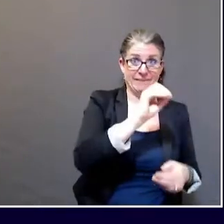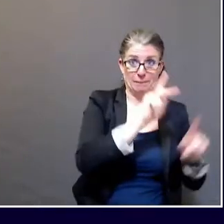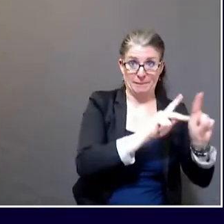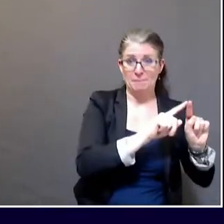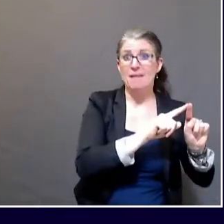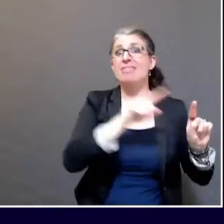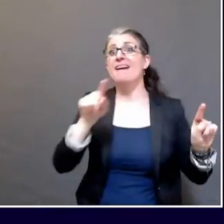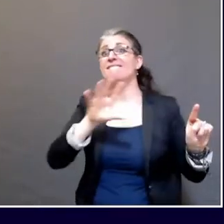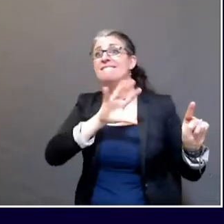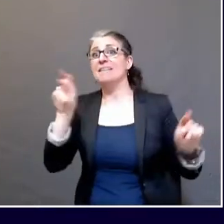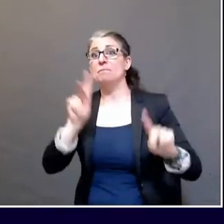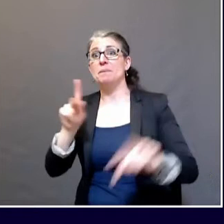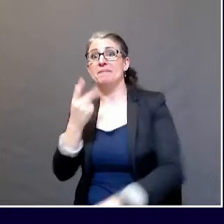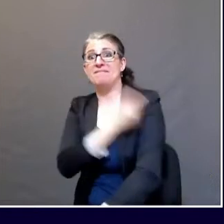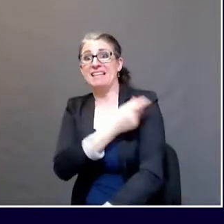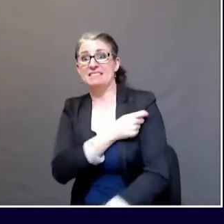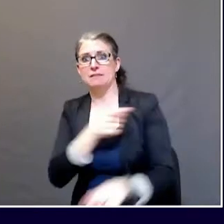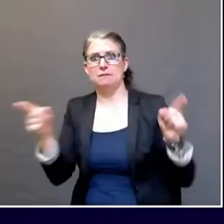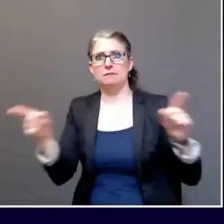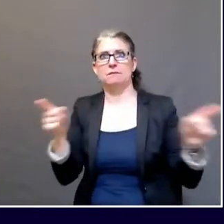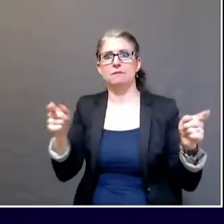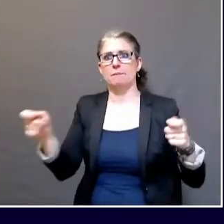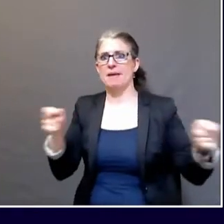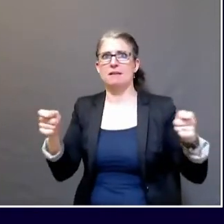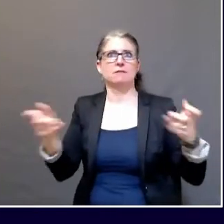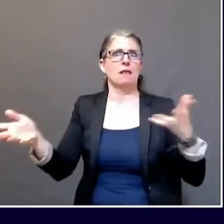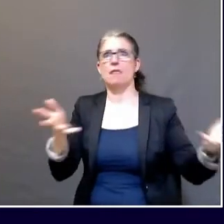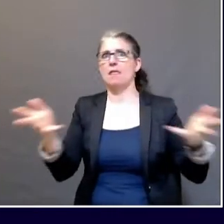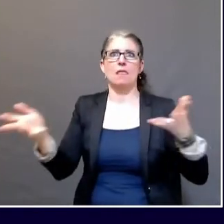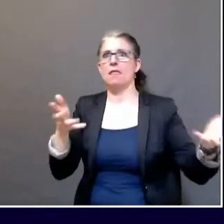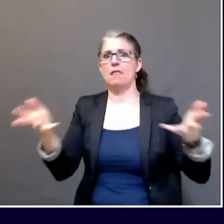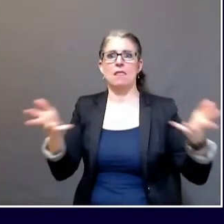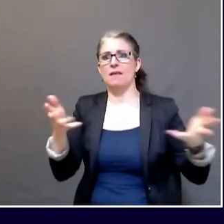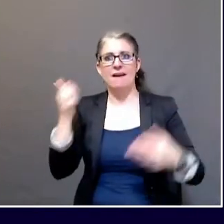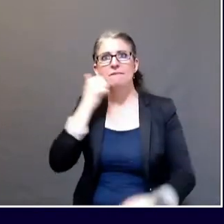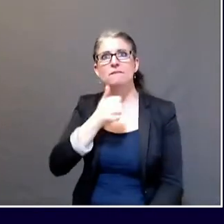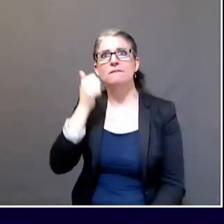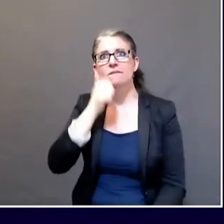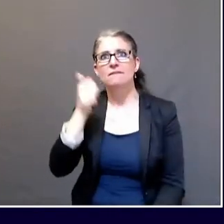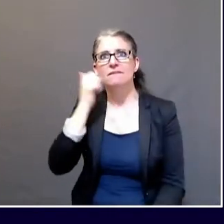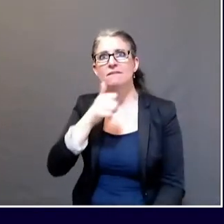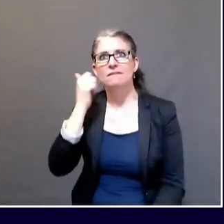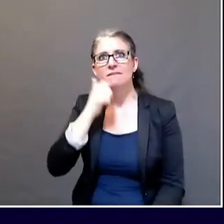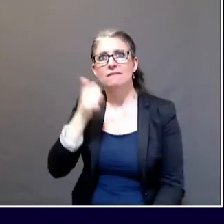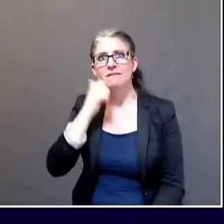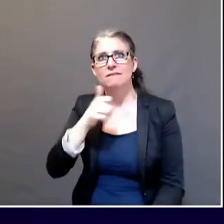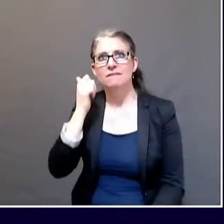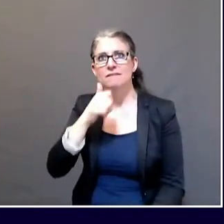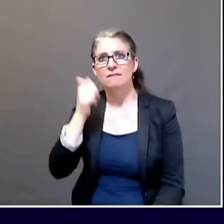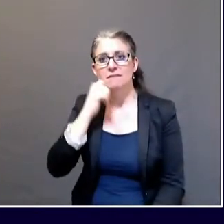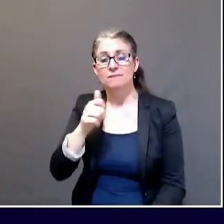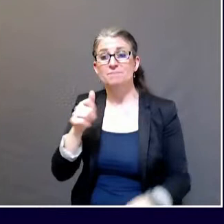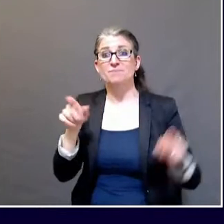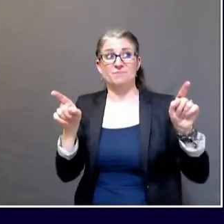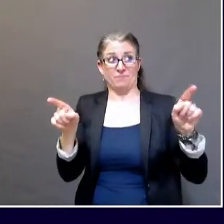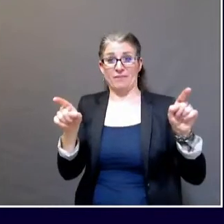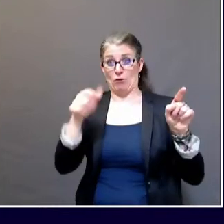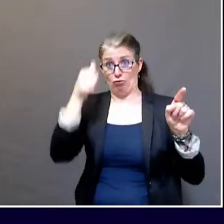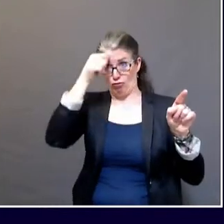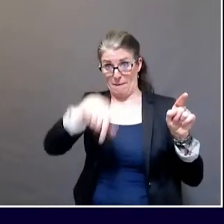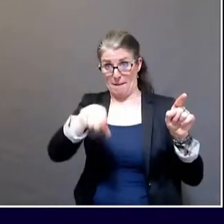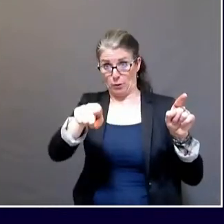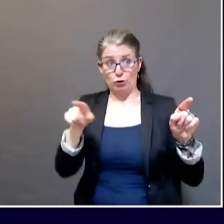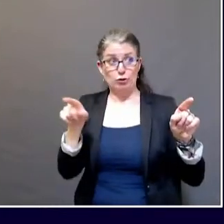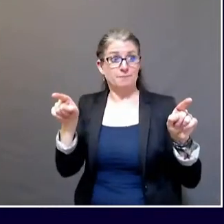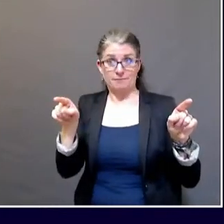or 28 days, then you've already committed your schedule for the subsequent 21 or 28 days because you've